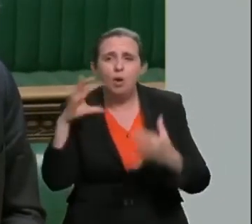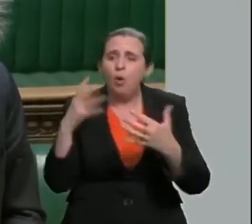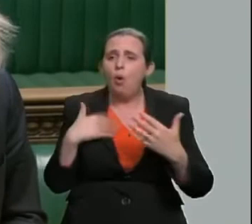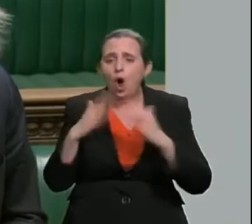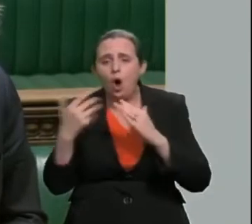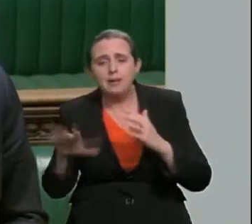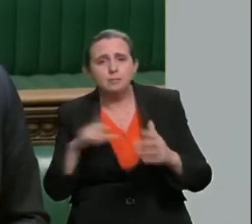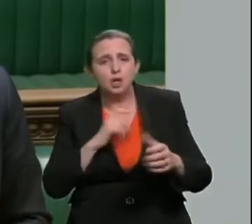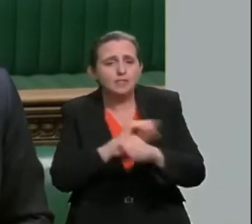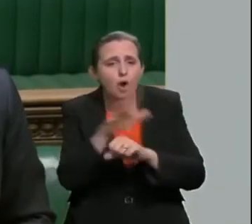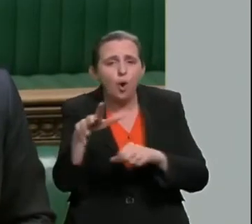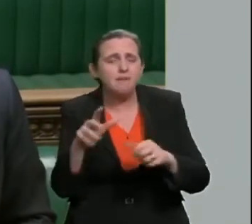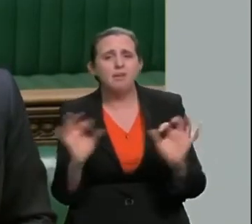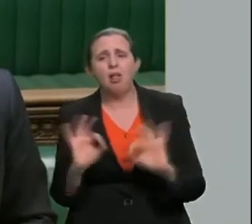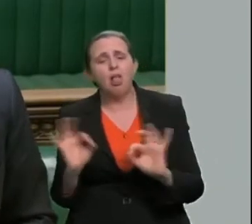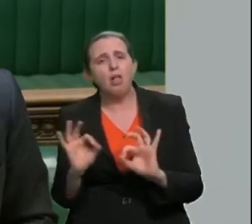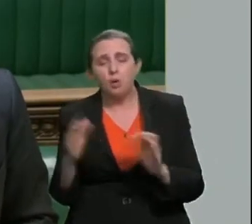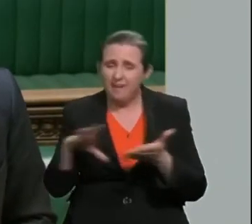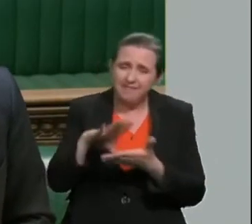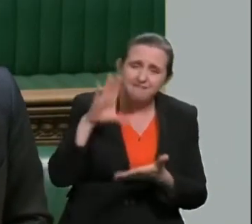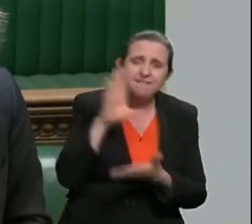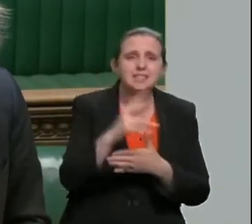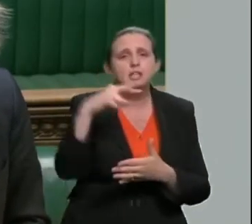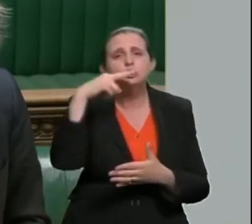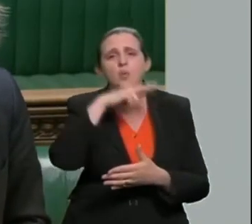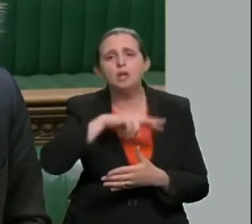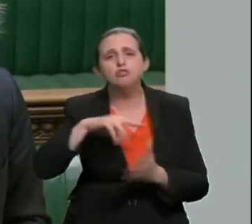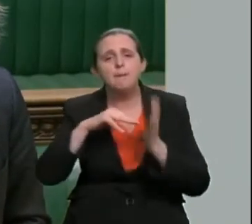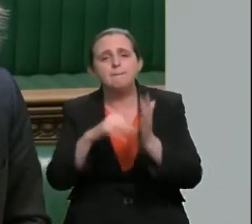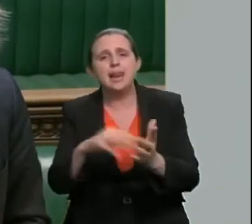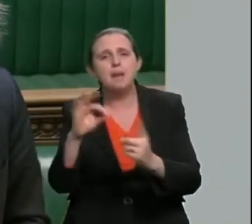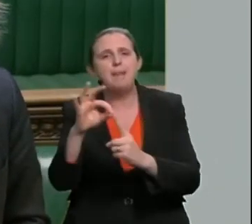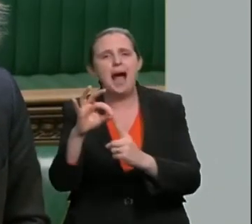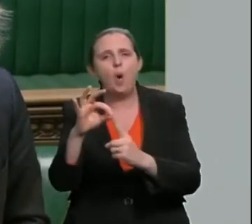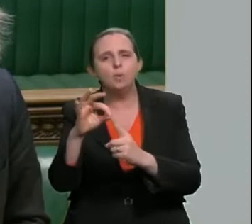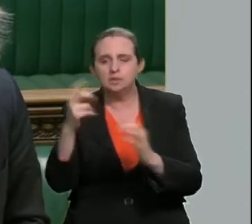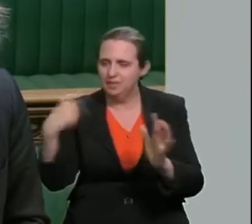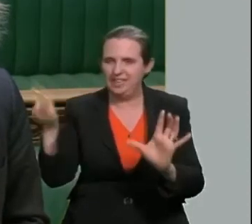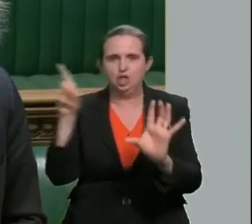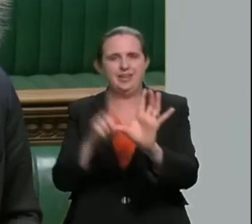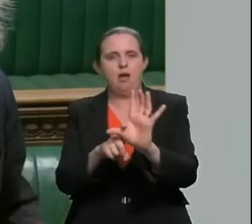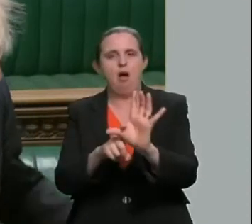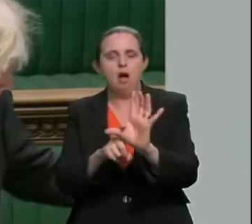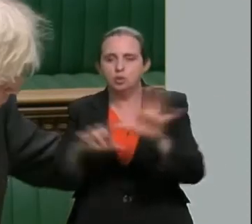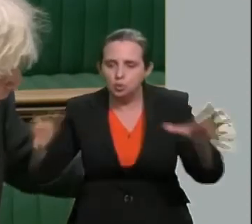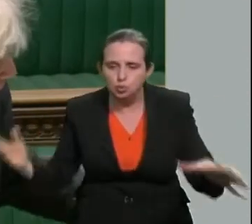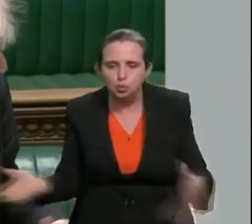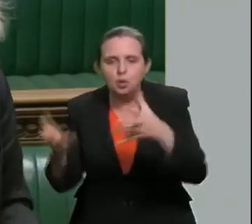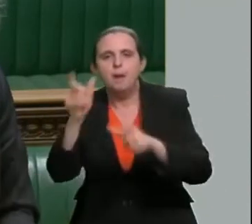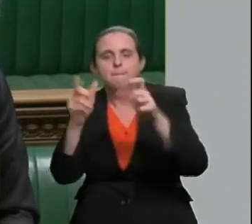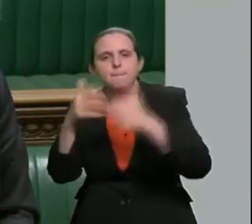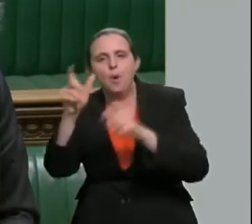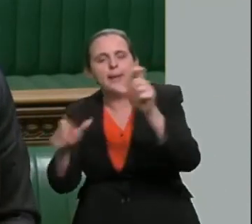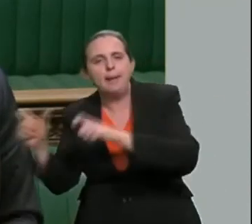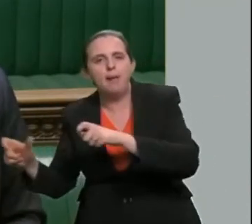million this year to help people off the streets. It continues to be a national priority, and I'm grateful to my right honourable